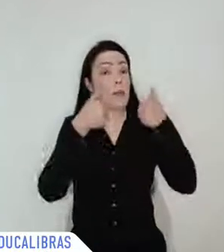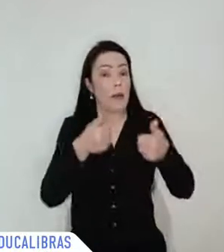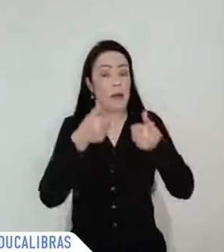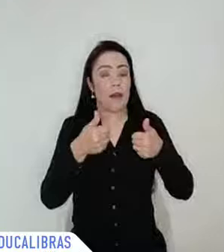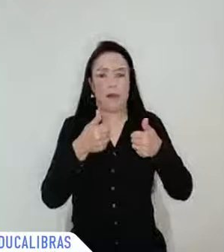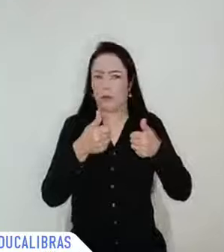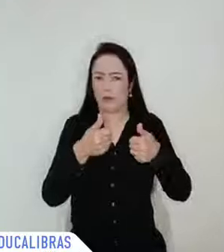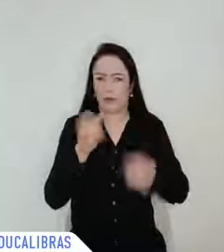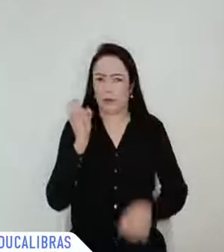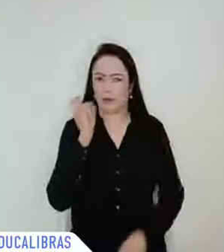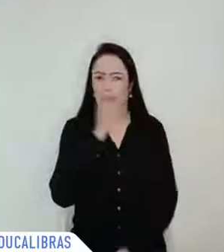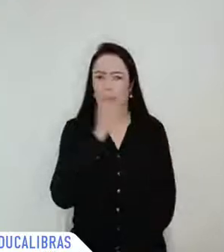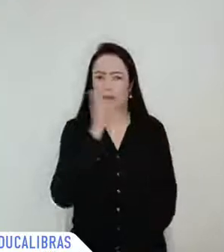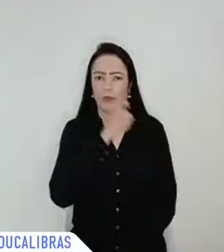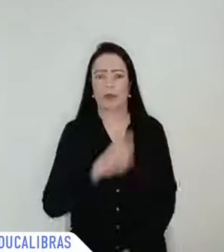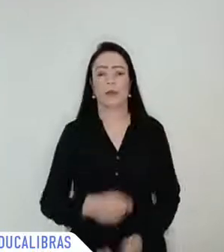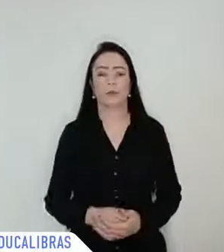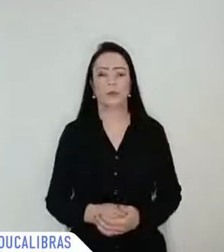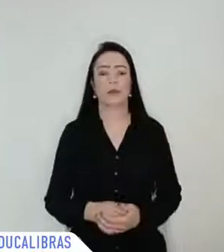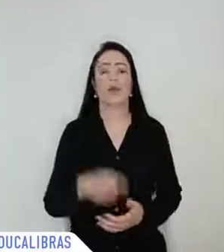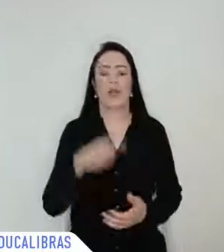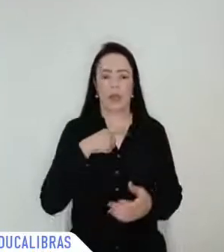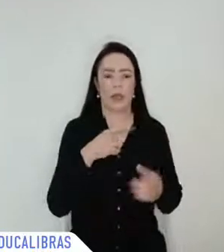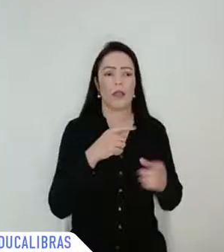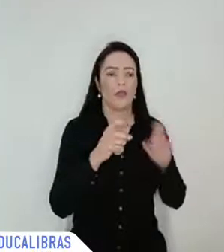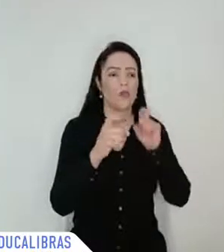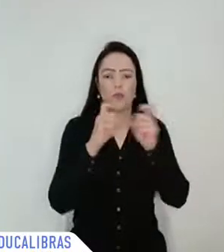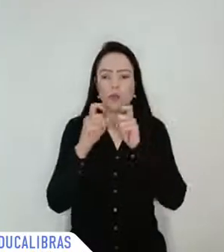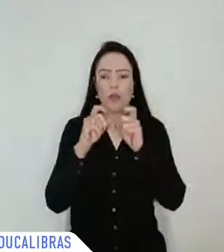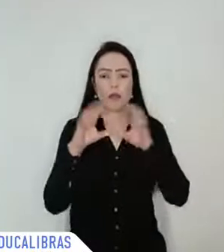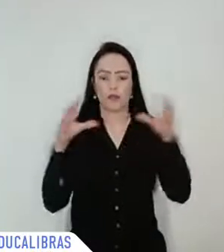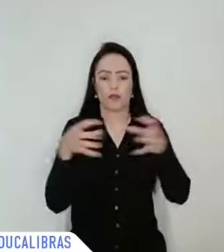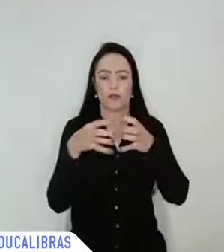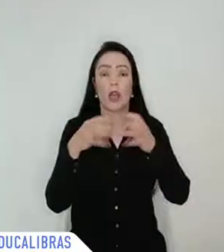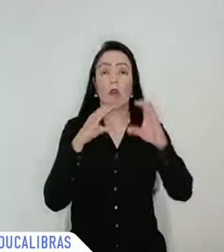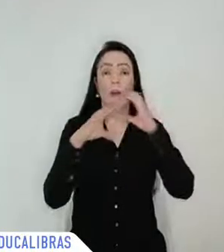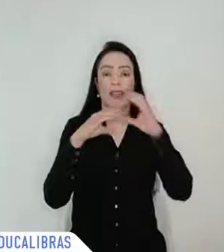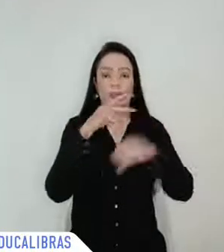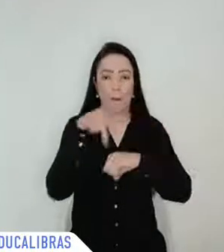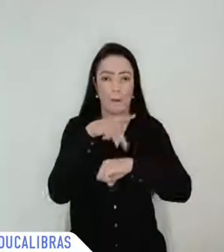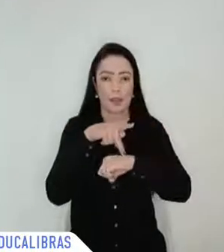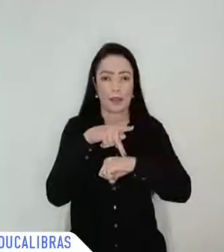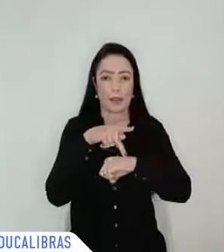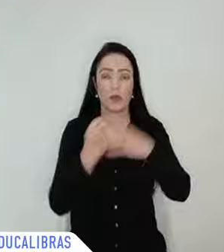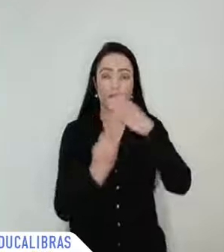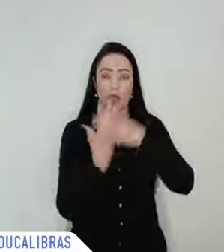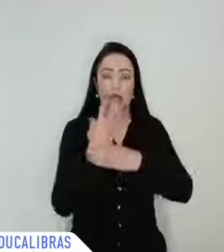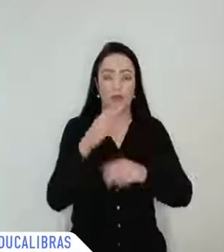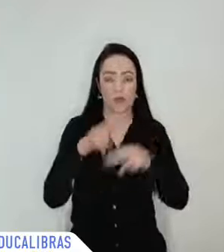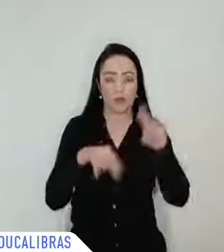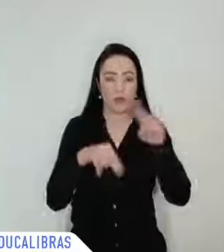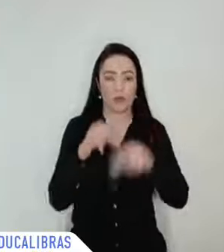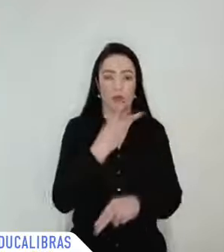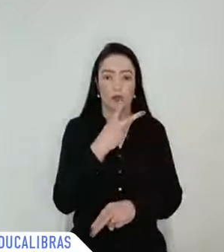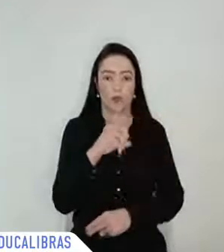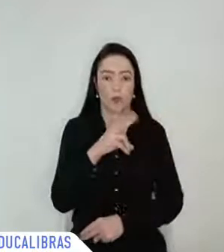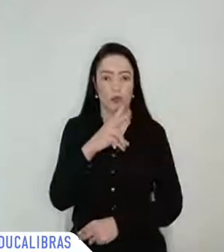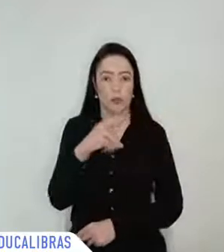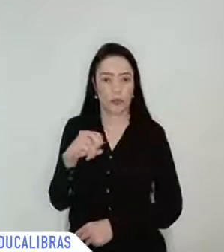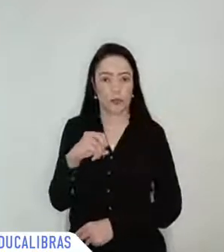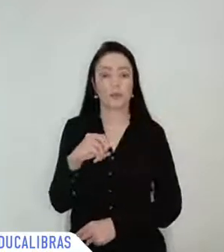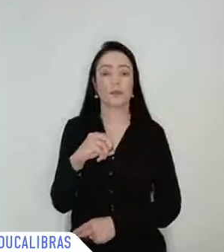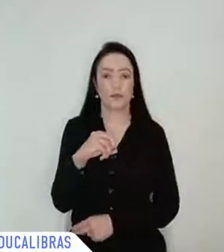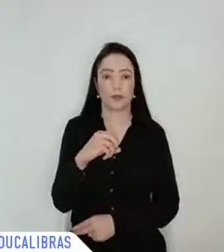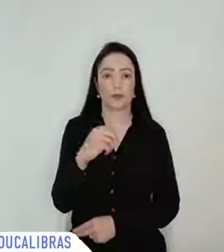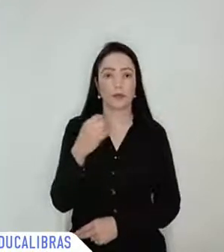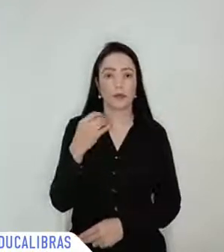lying. So we have a never seen alliance between organs